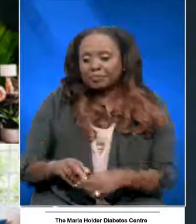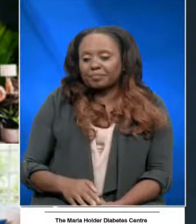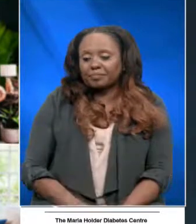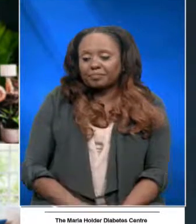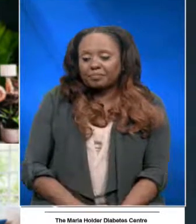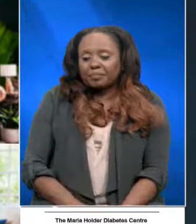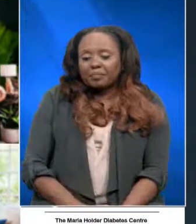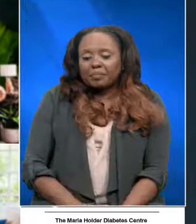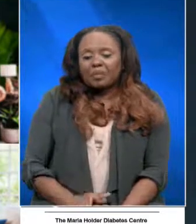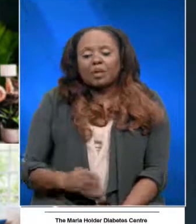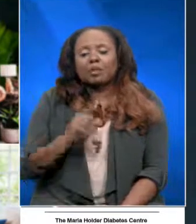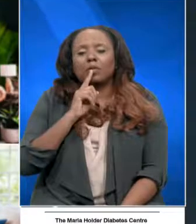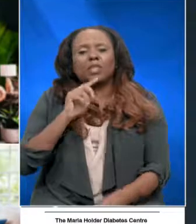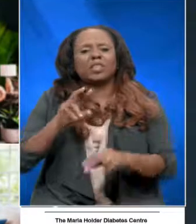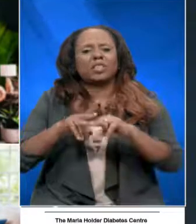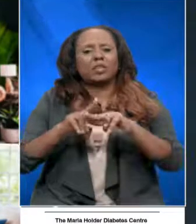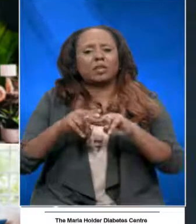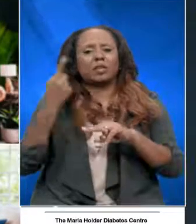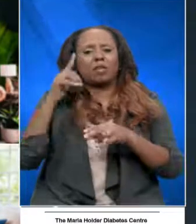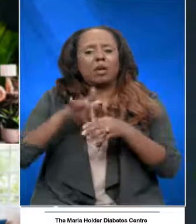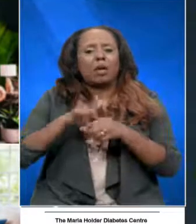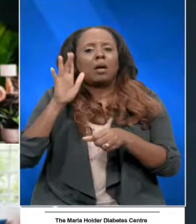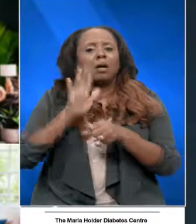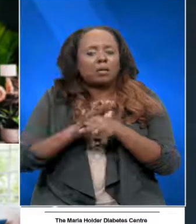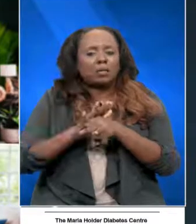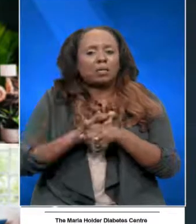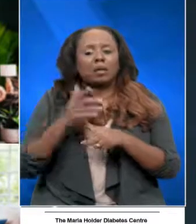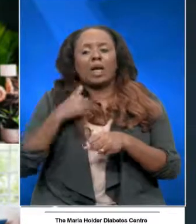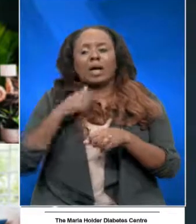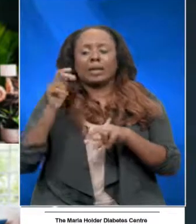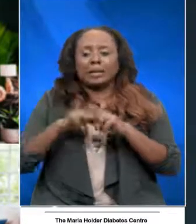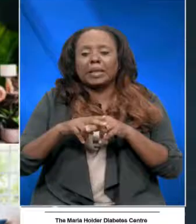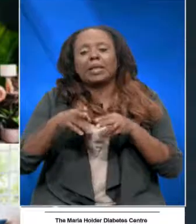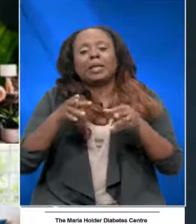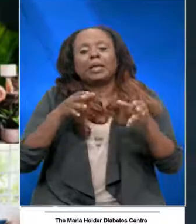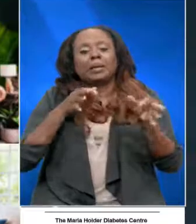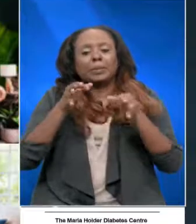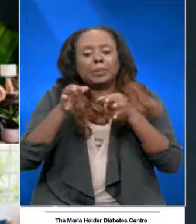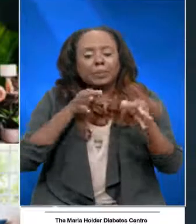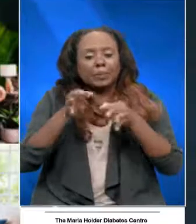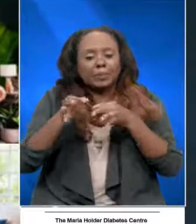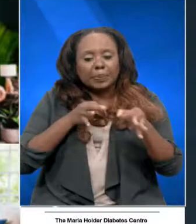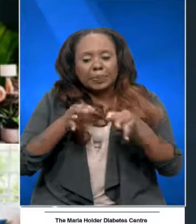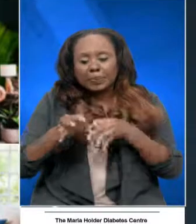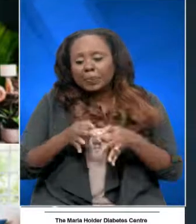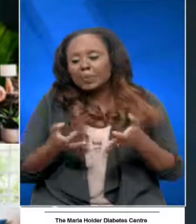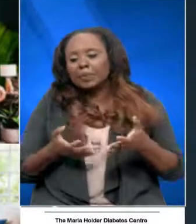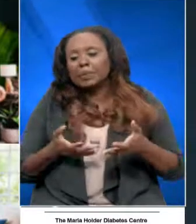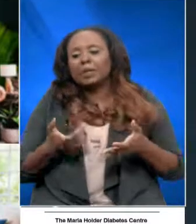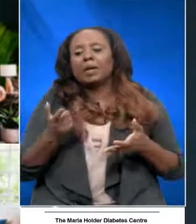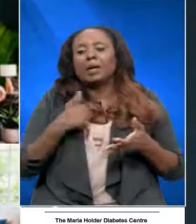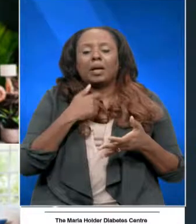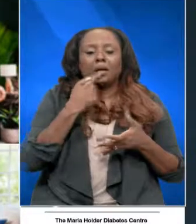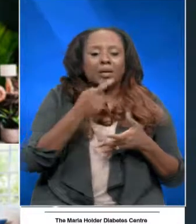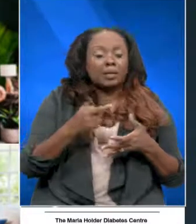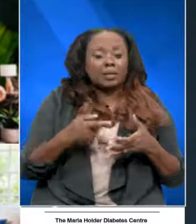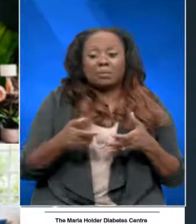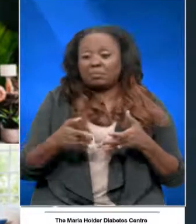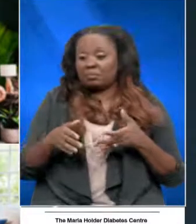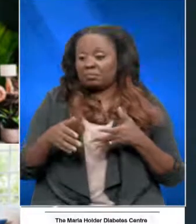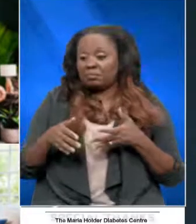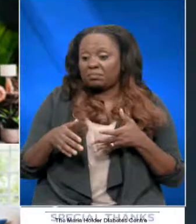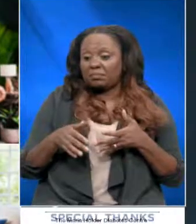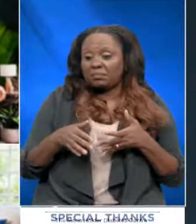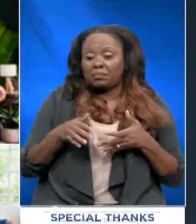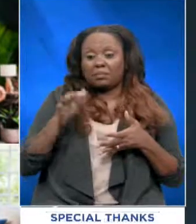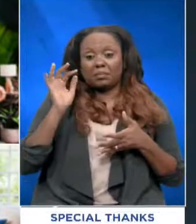especially in the soft drink. So when I sit down and I explain the label reading and I tell them how much salt is in, you know, this